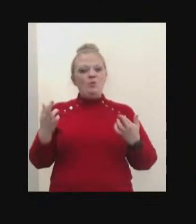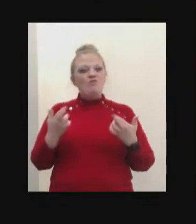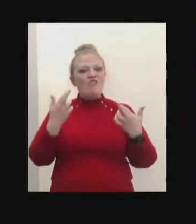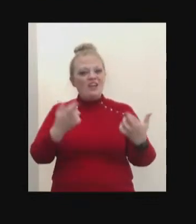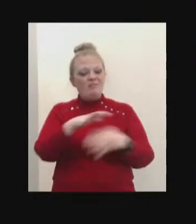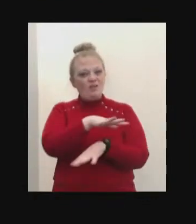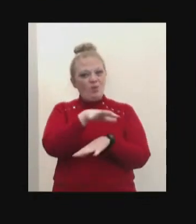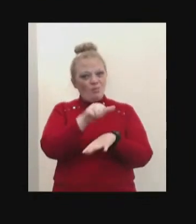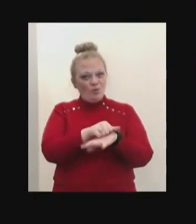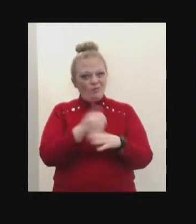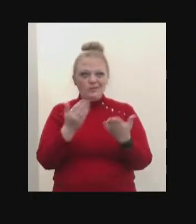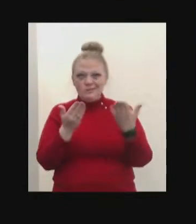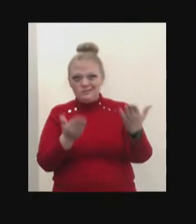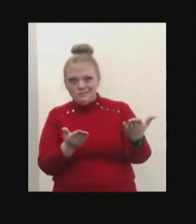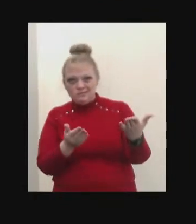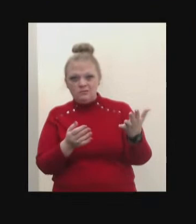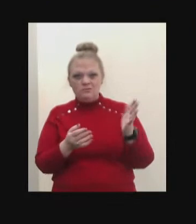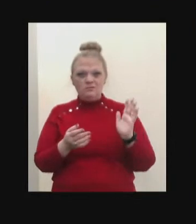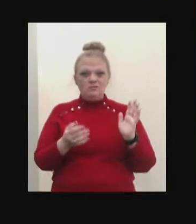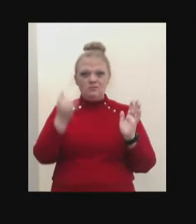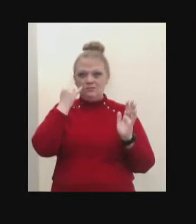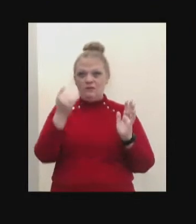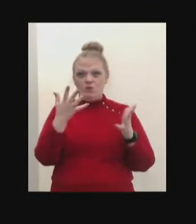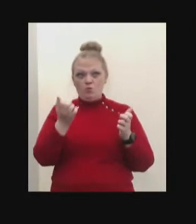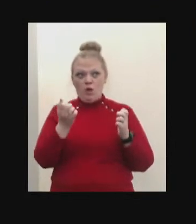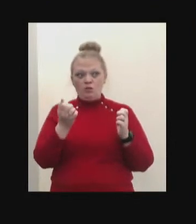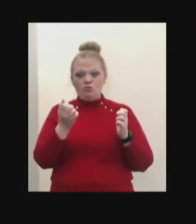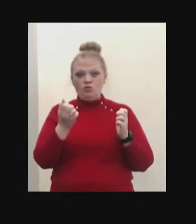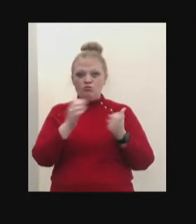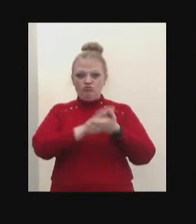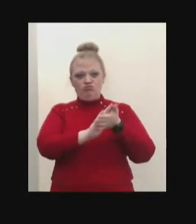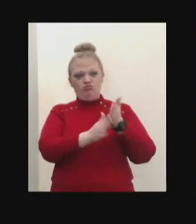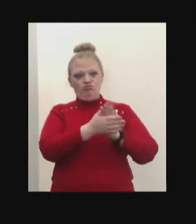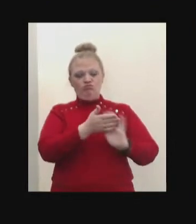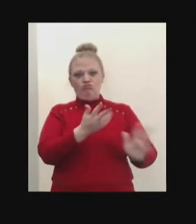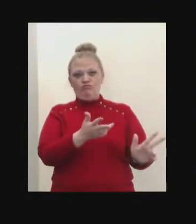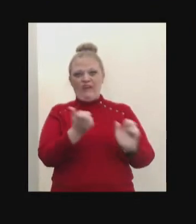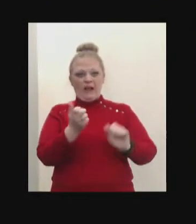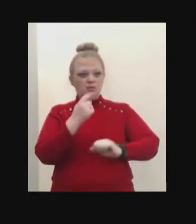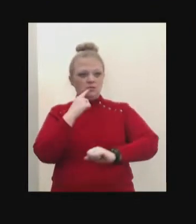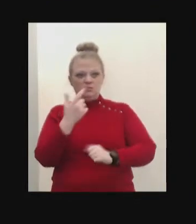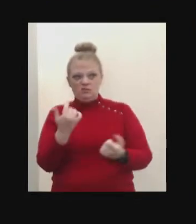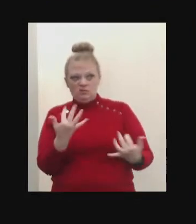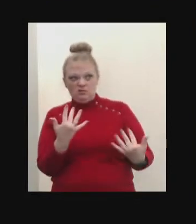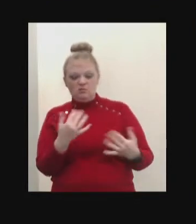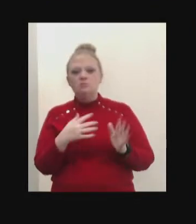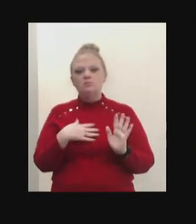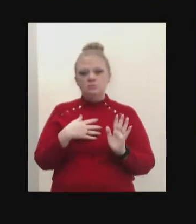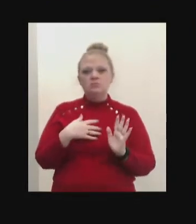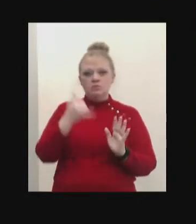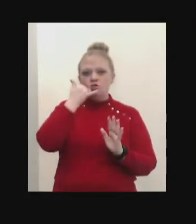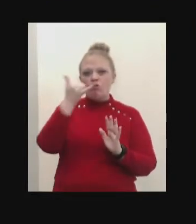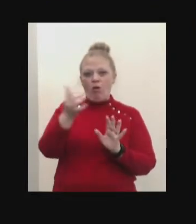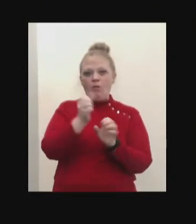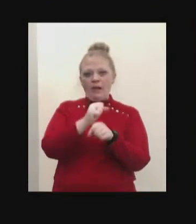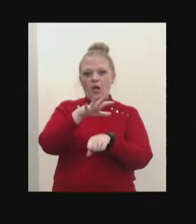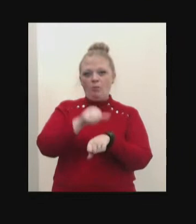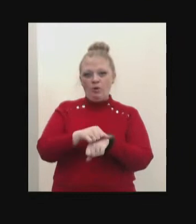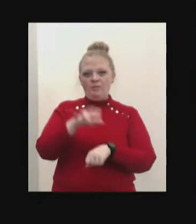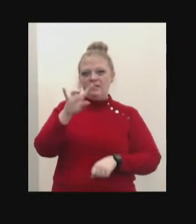if you just want to buzz through and get your vaccine without having to wait very much by calling